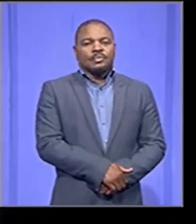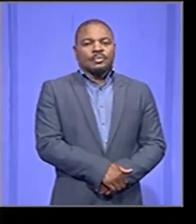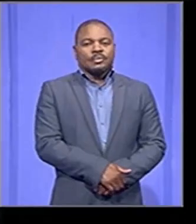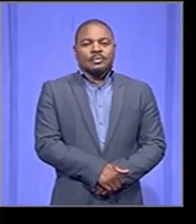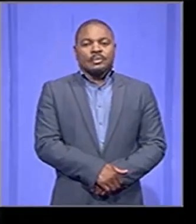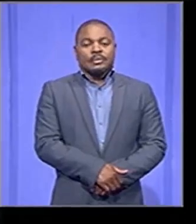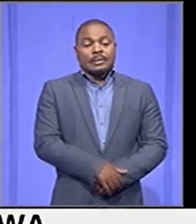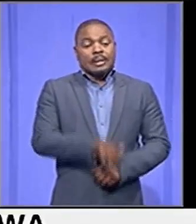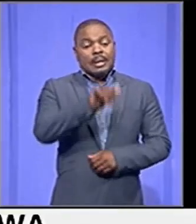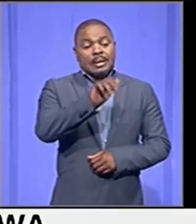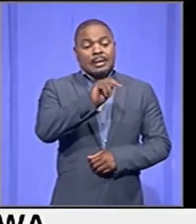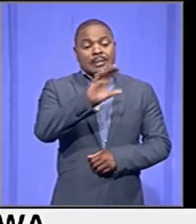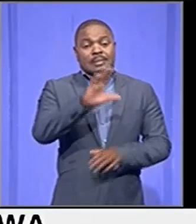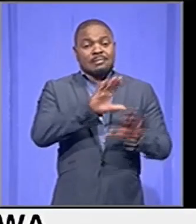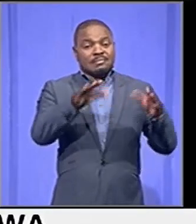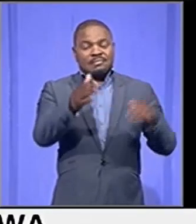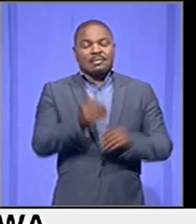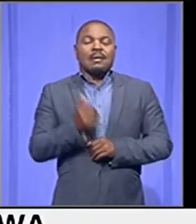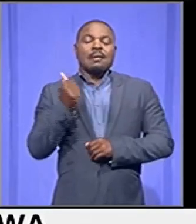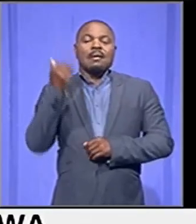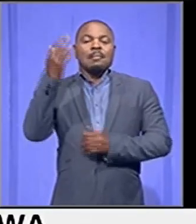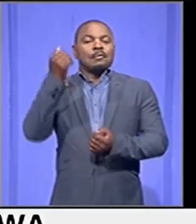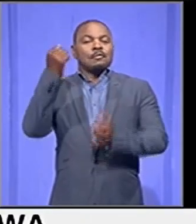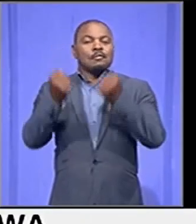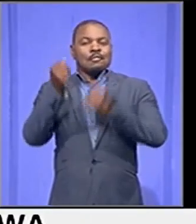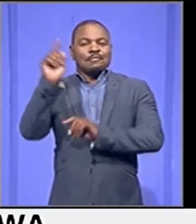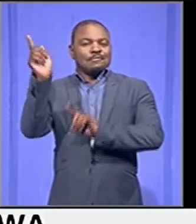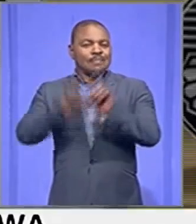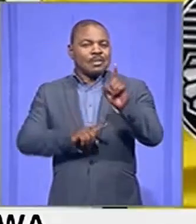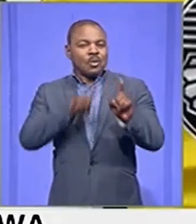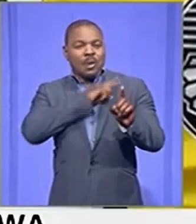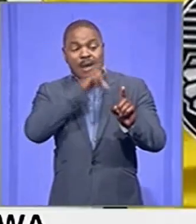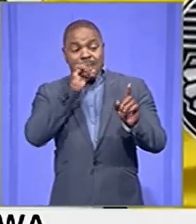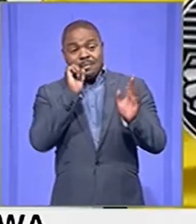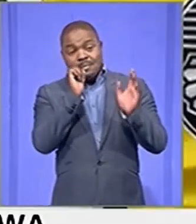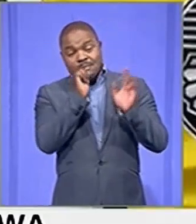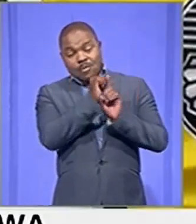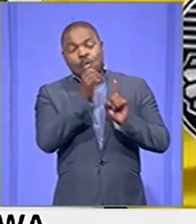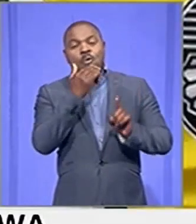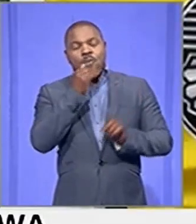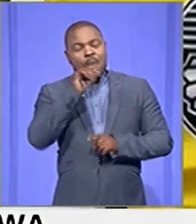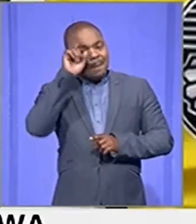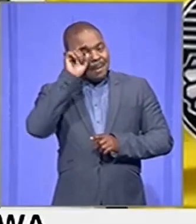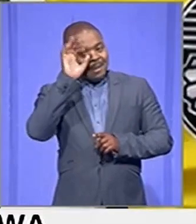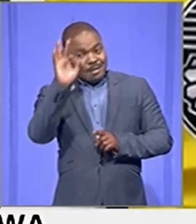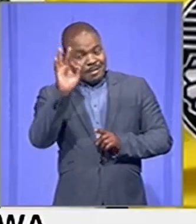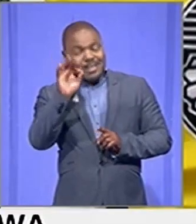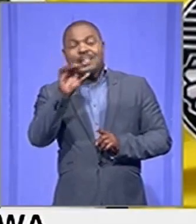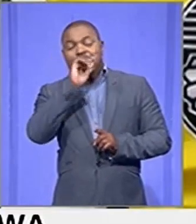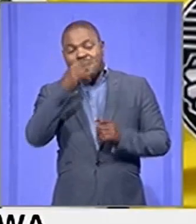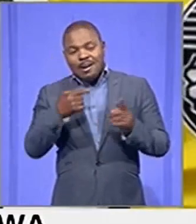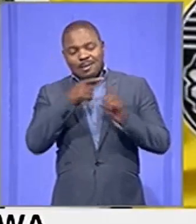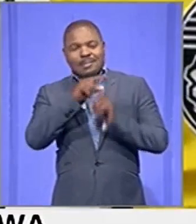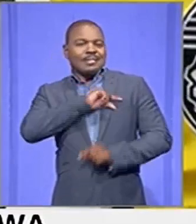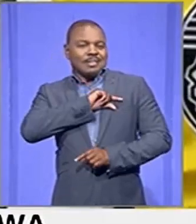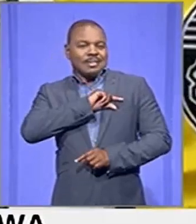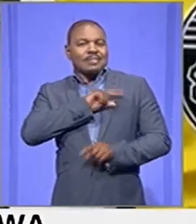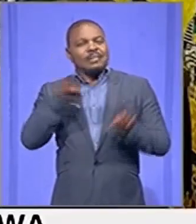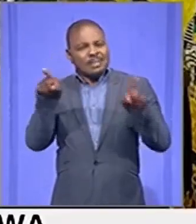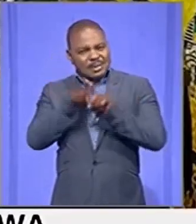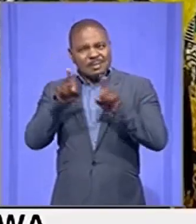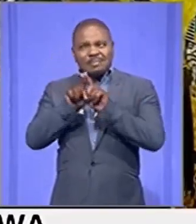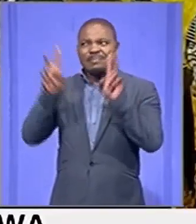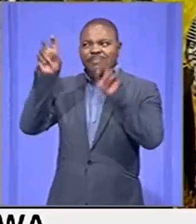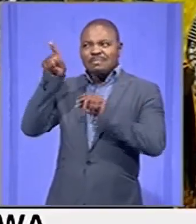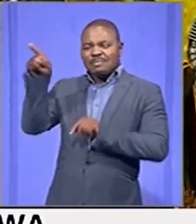Since the ANC's doomed appeal at the Supreme Court of Appeal was filed under Mbalula's name, he has made himself guilty of the same